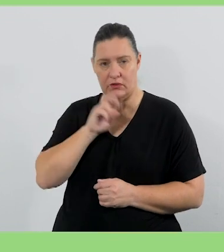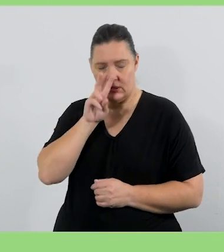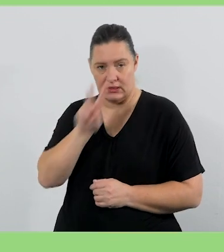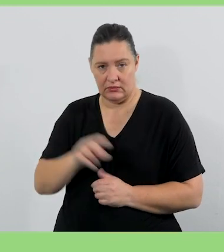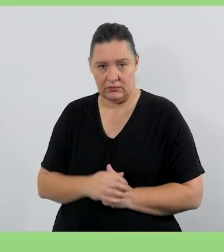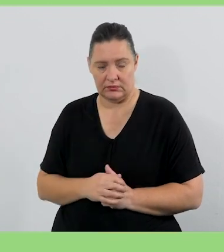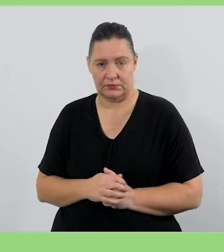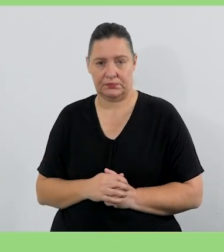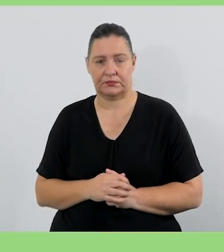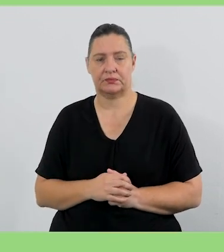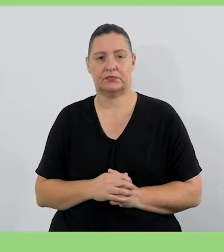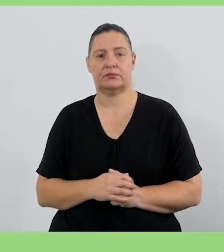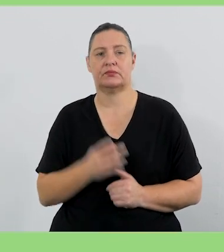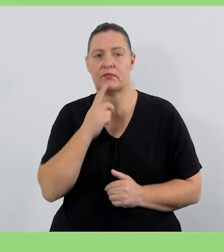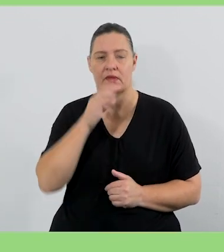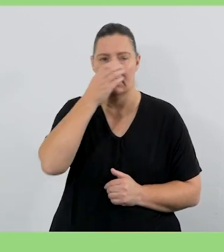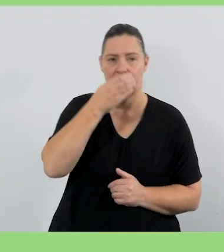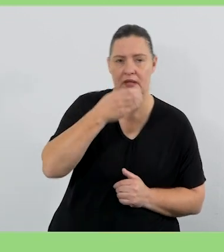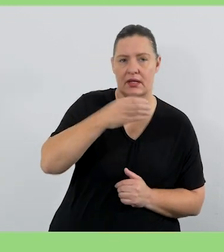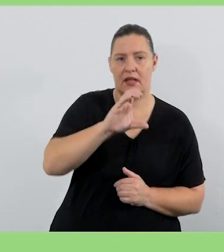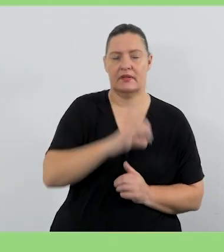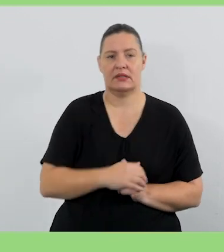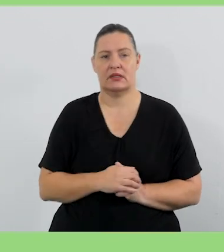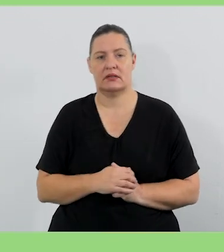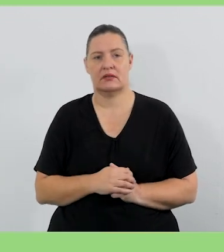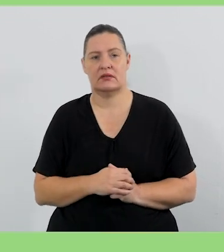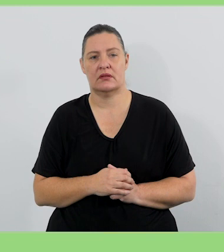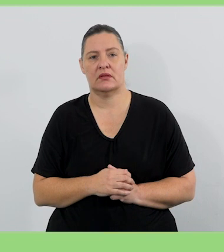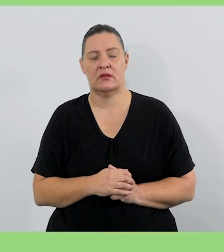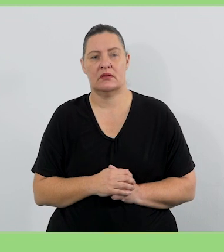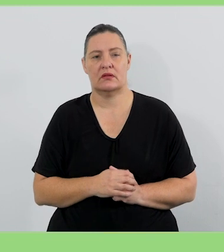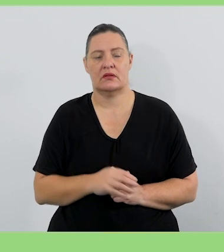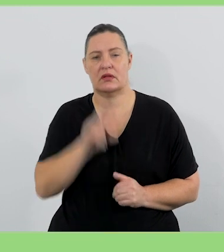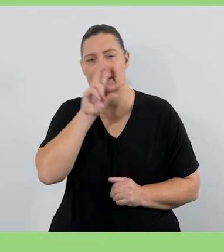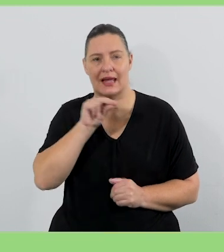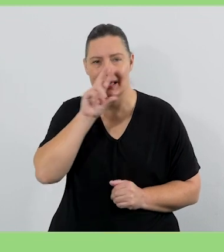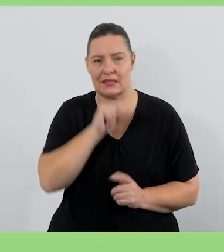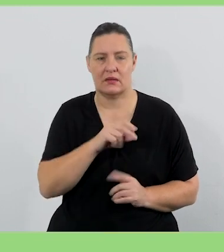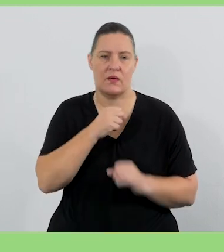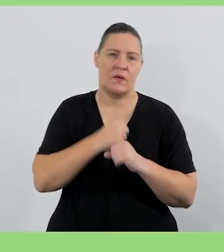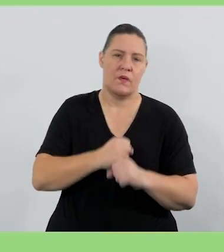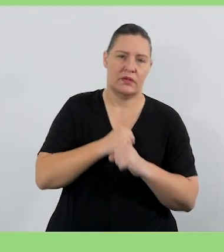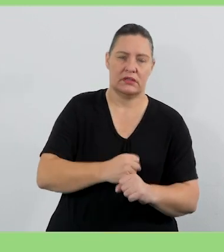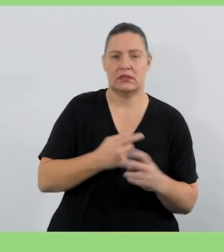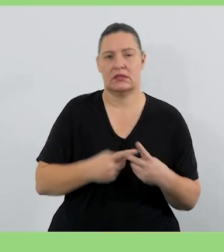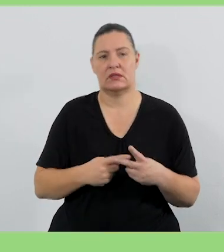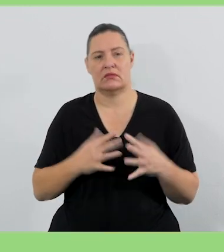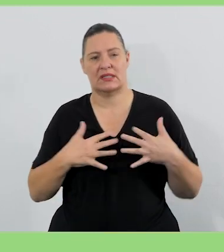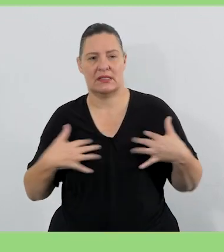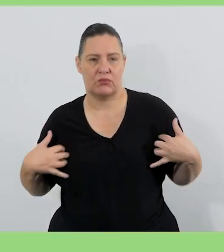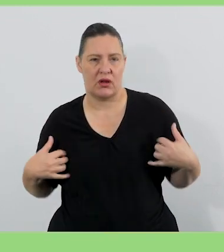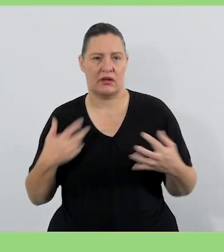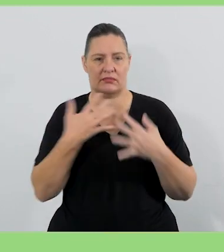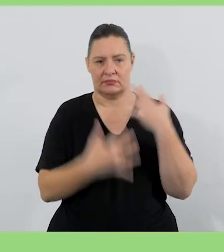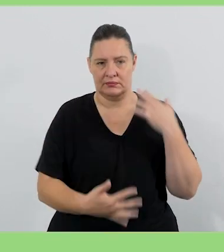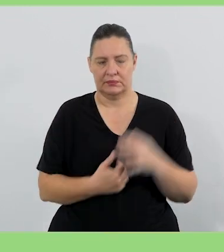a close look at. So if you can see, we have our elephant, that's the first animal. We have the goose, the horse, up until the